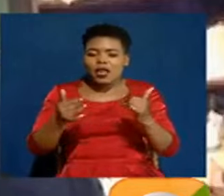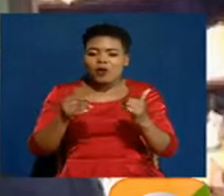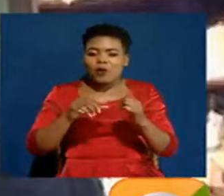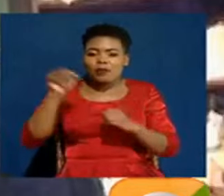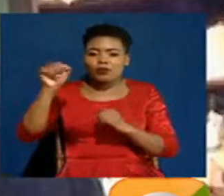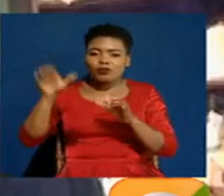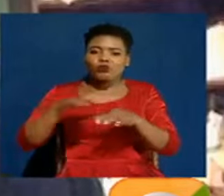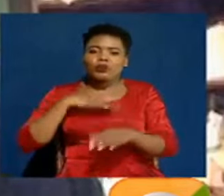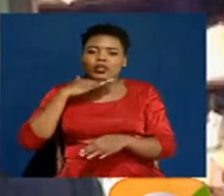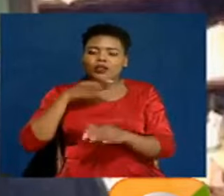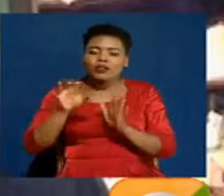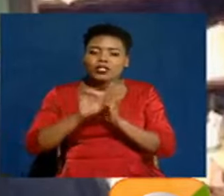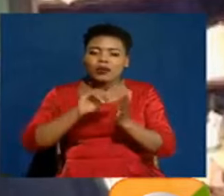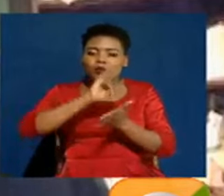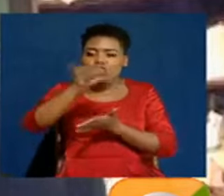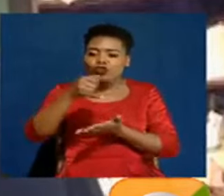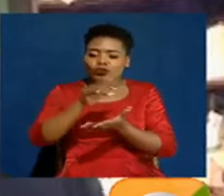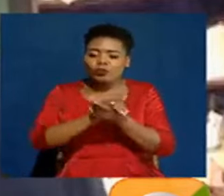off.